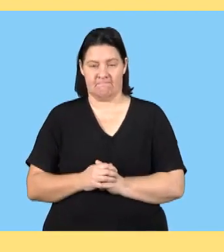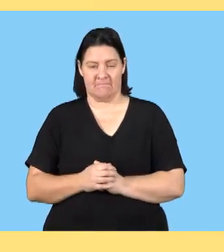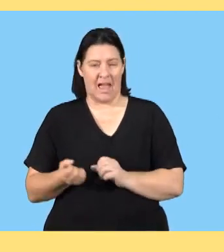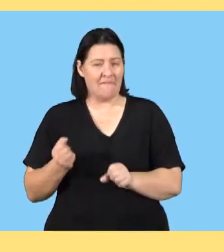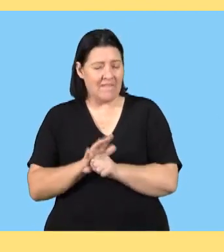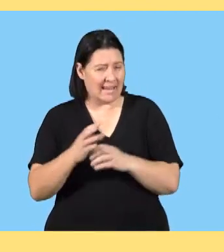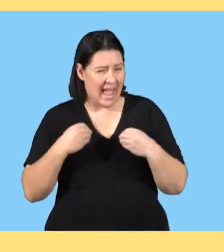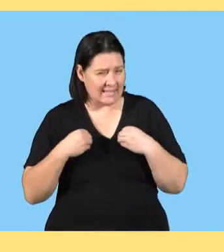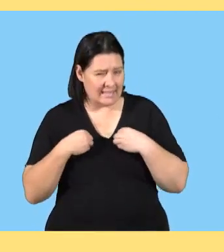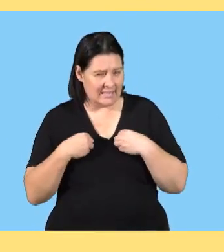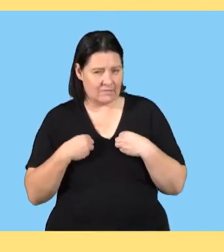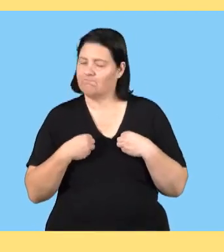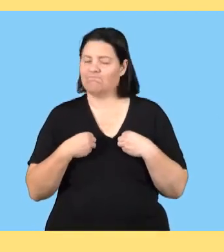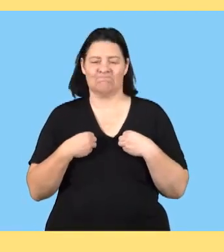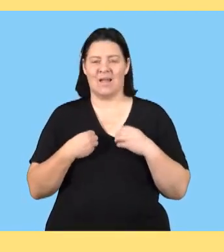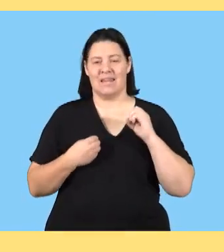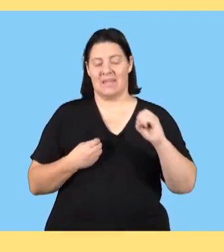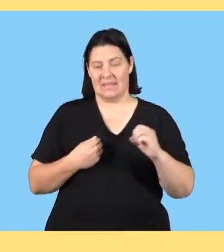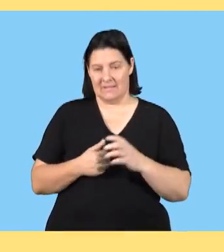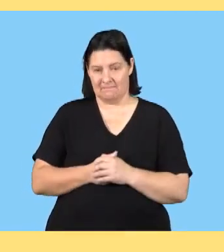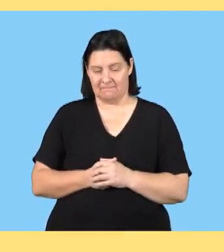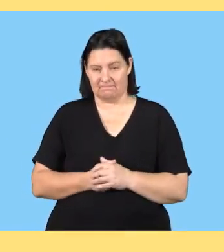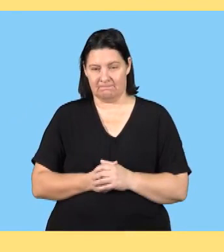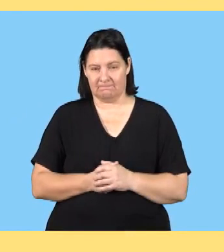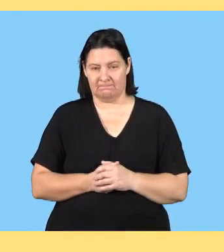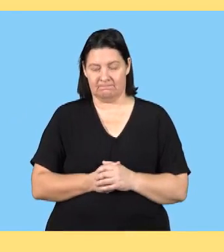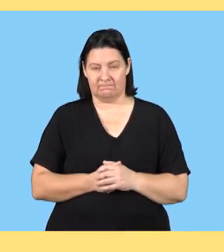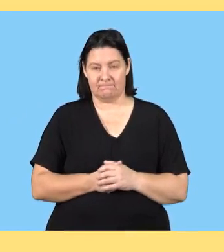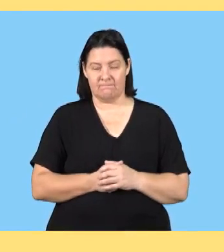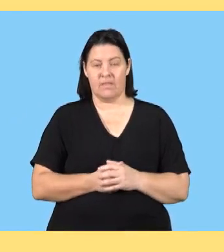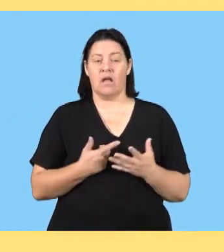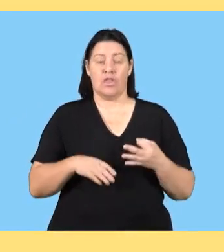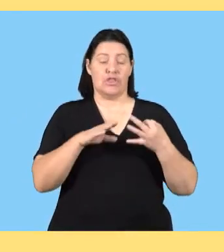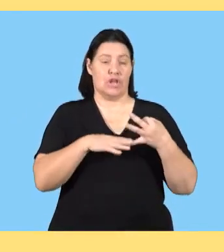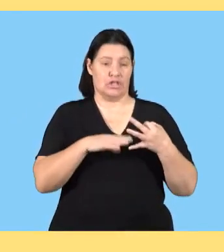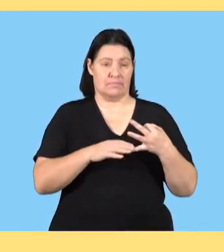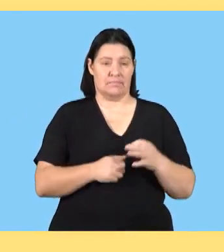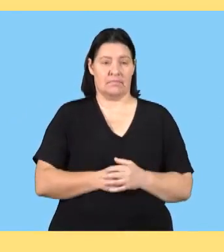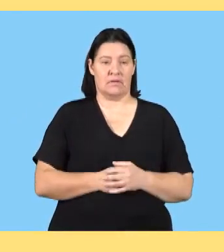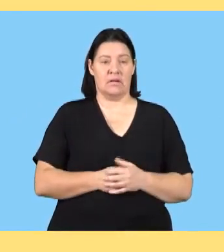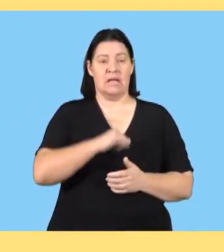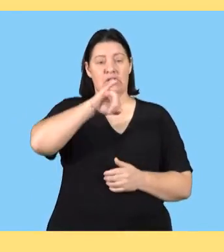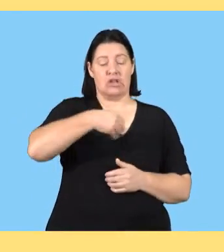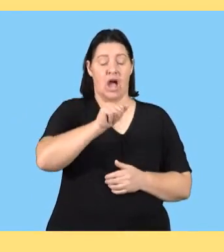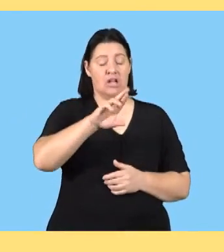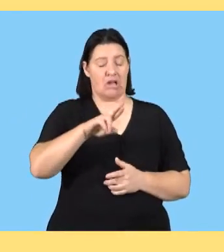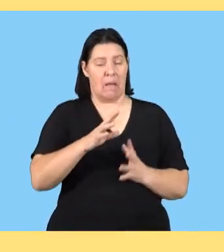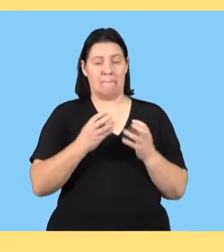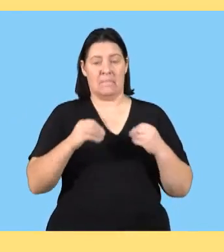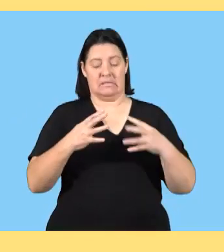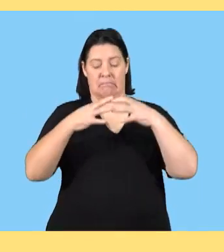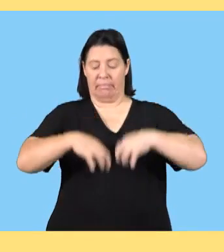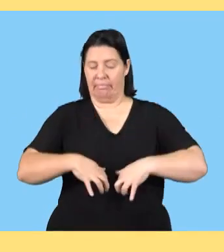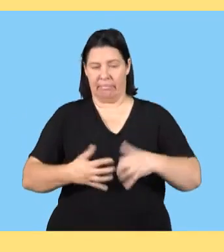Does it affect our assets? No effect on the assets. The third one, J. Archer was declared